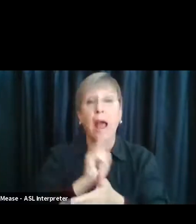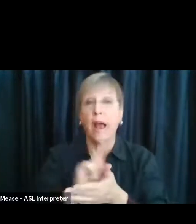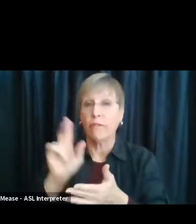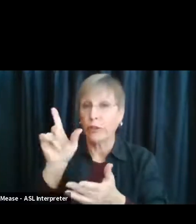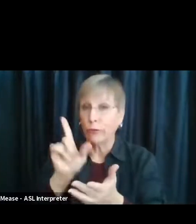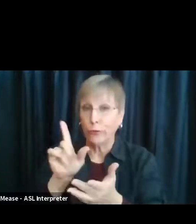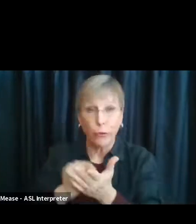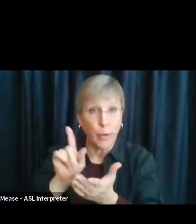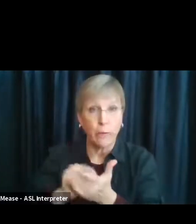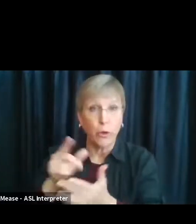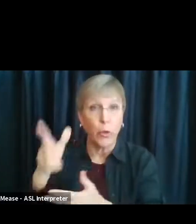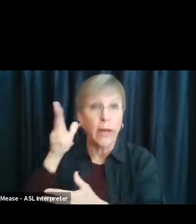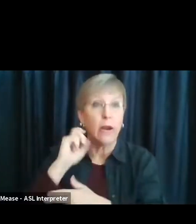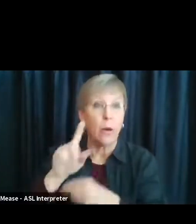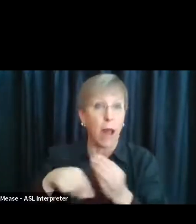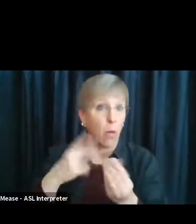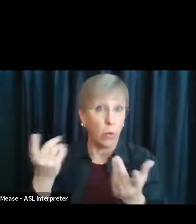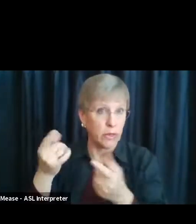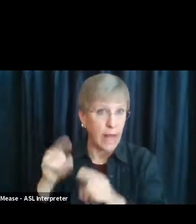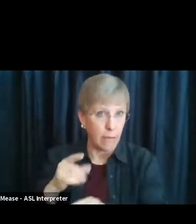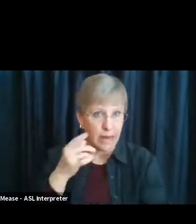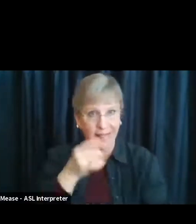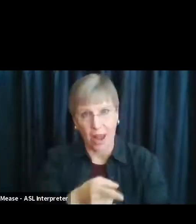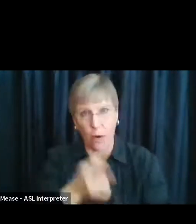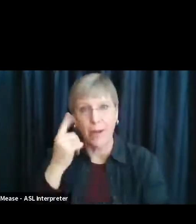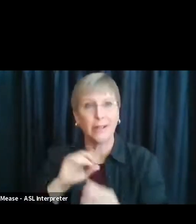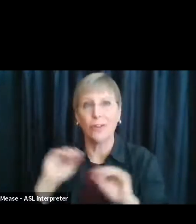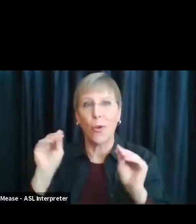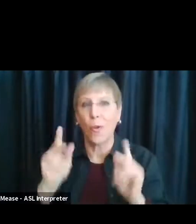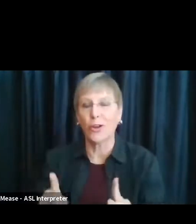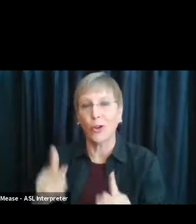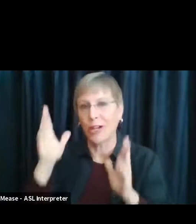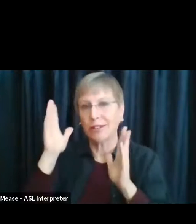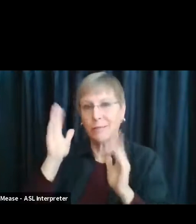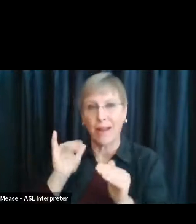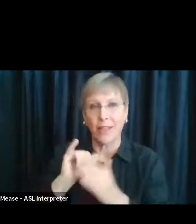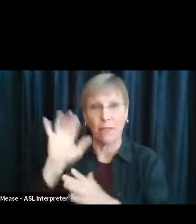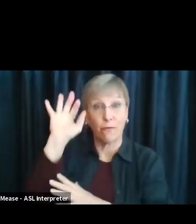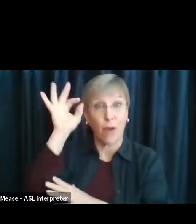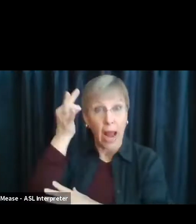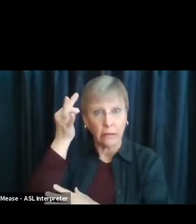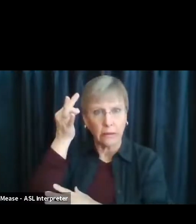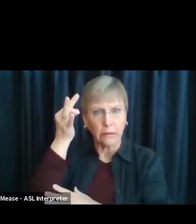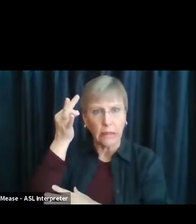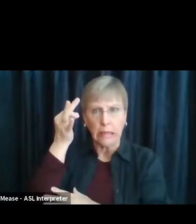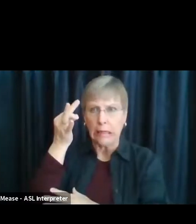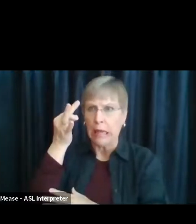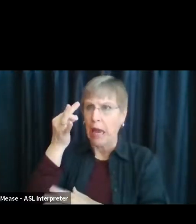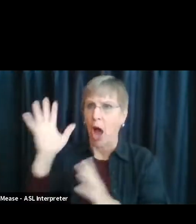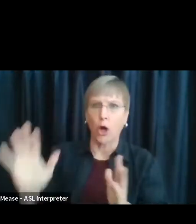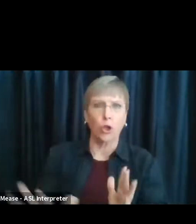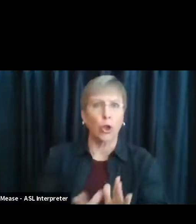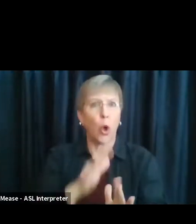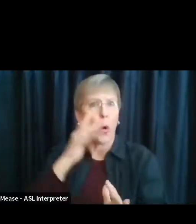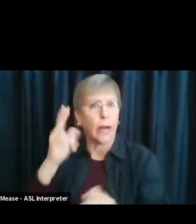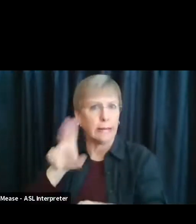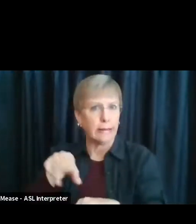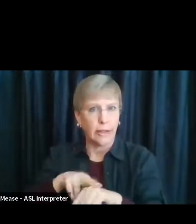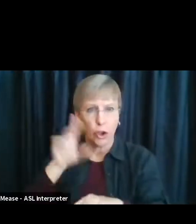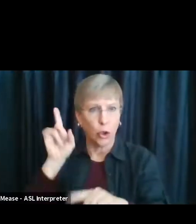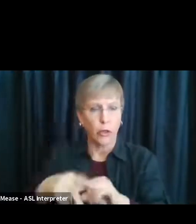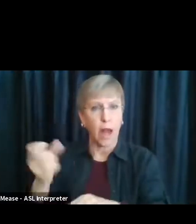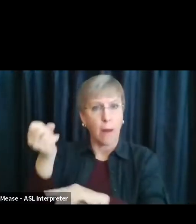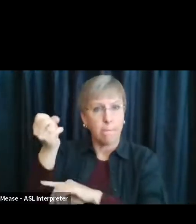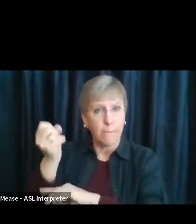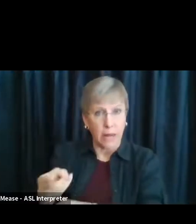hear about Dahomey and what was happening there, because nobody could expect that France, a very glorious nation, couldn't beat a